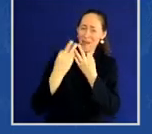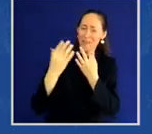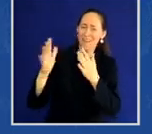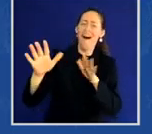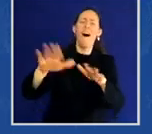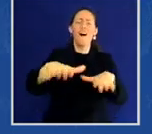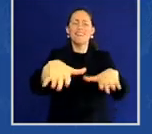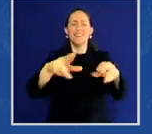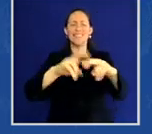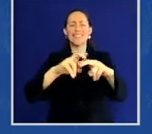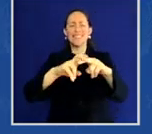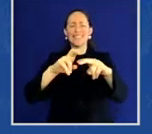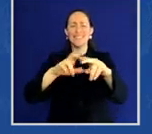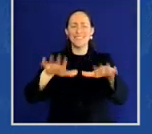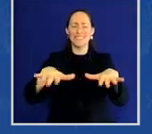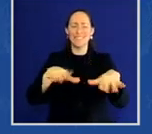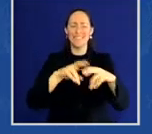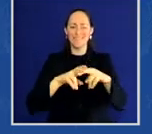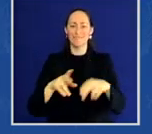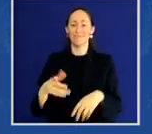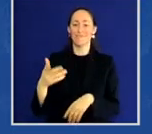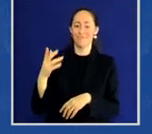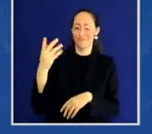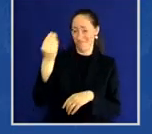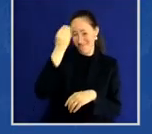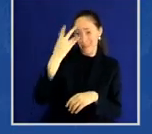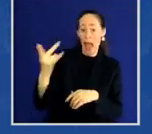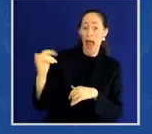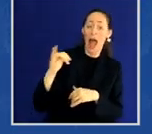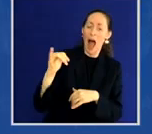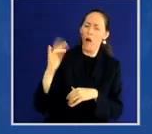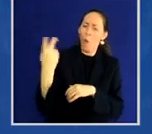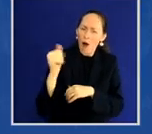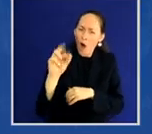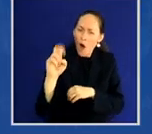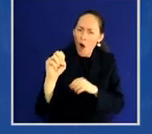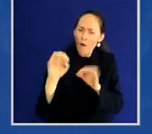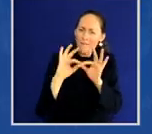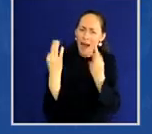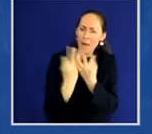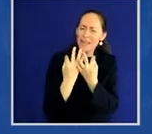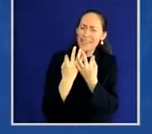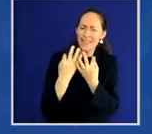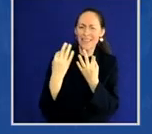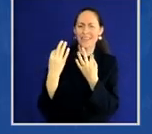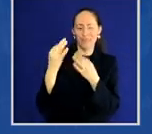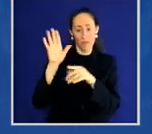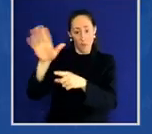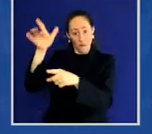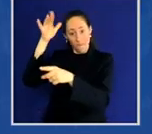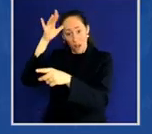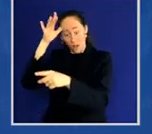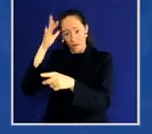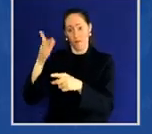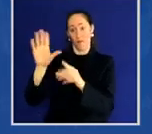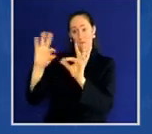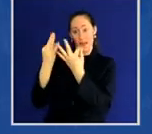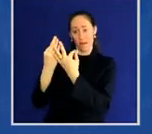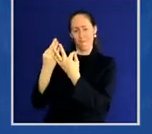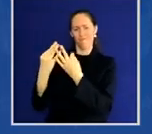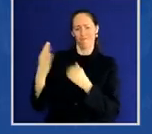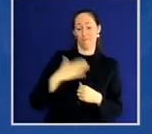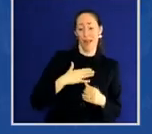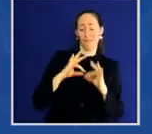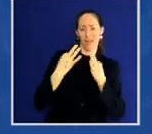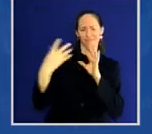Your dad, Greg, is here, too. As far as I'm concerned, the Weavers are family. And Justin Gray, speaking of family, your